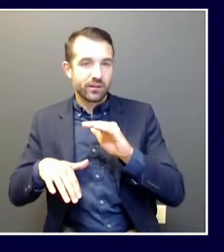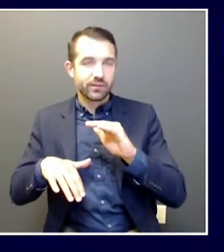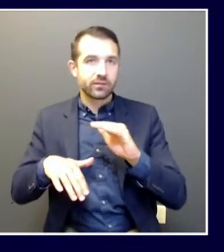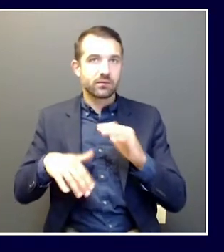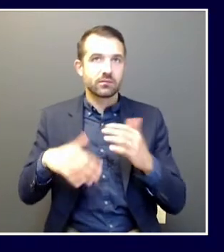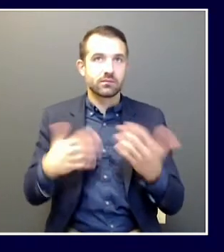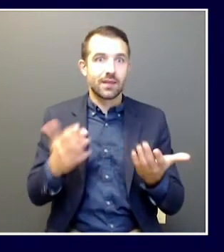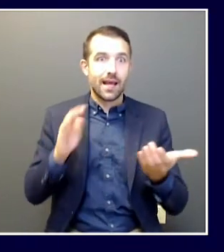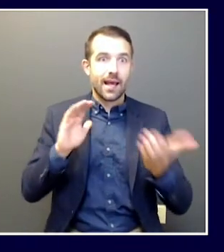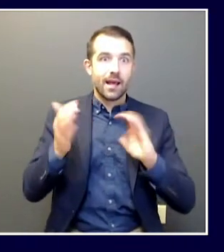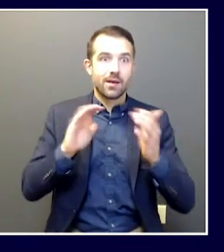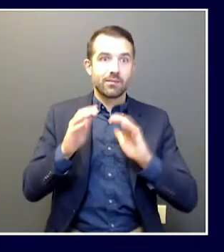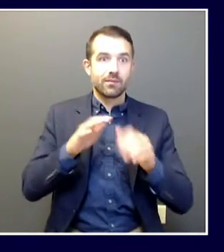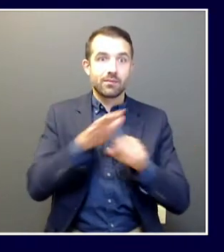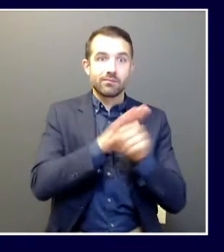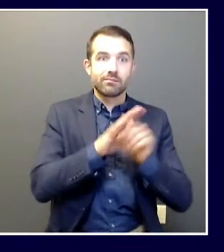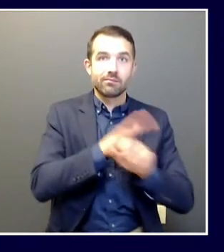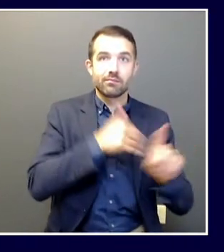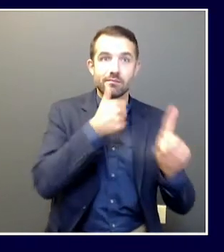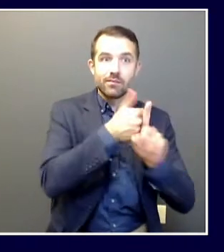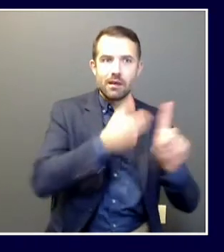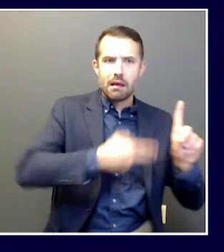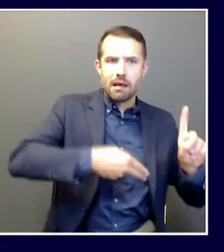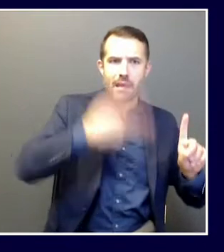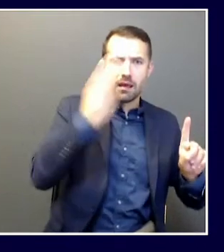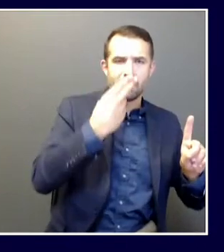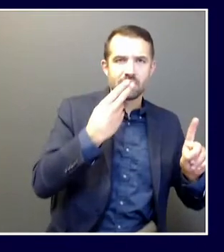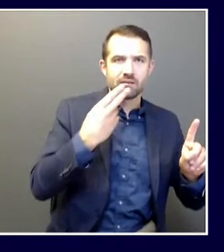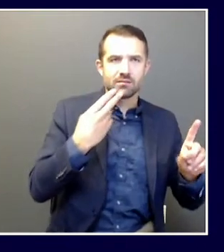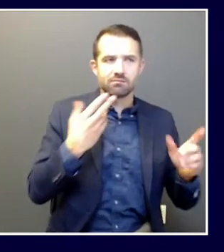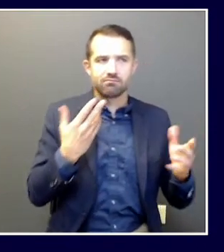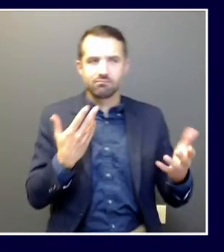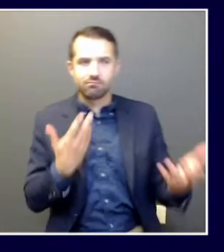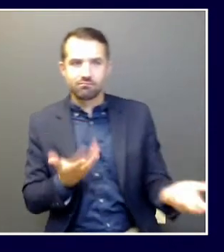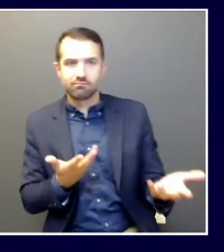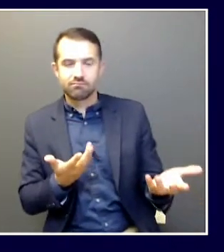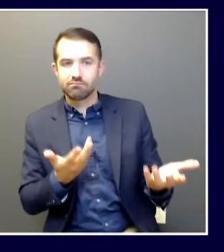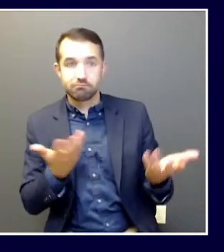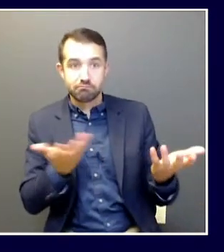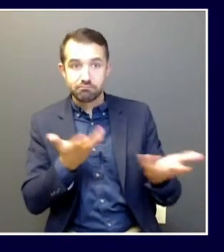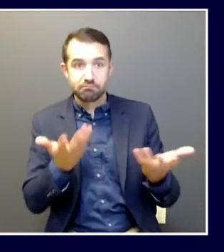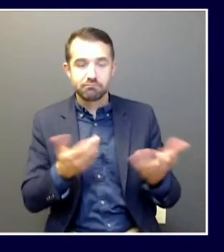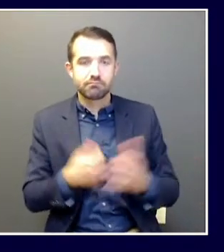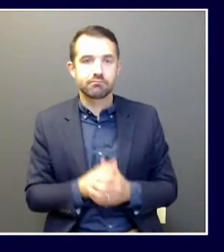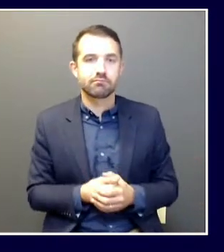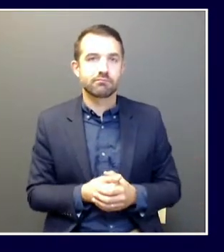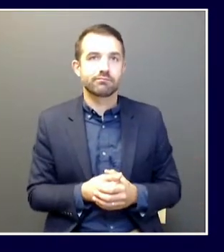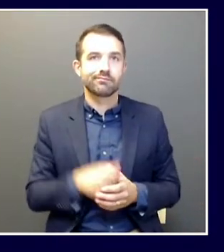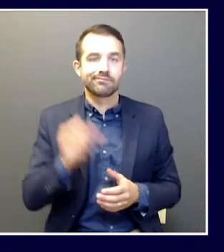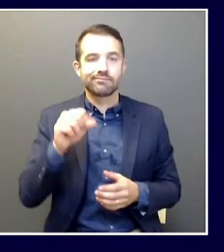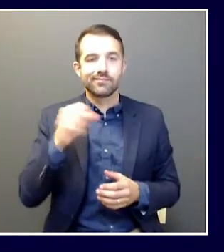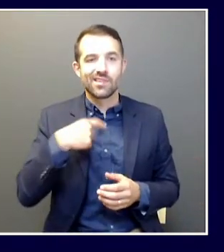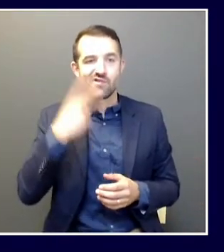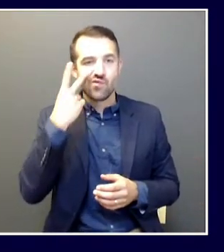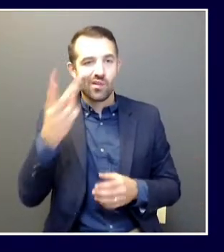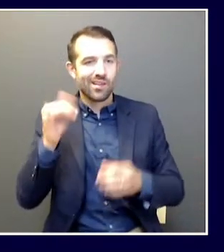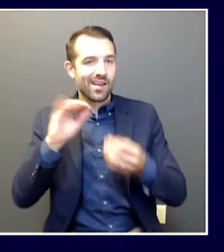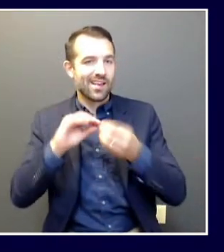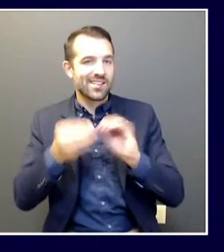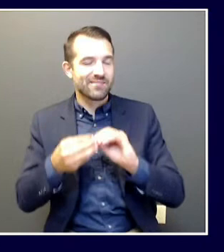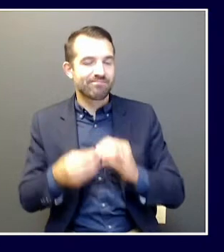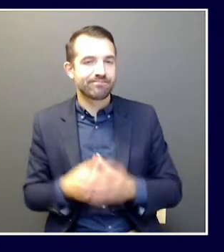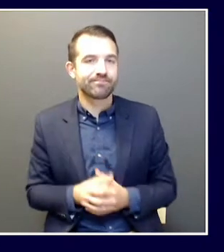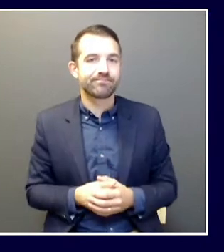in. Evan, I've seen that number as well. I don't have a comparator against which to benchmark it in other